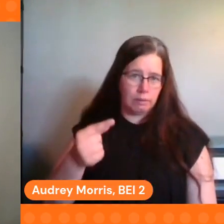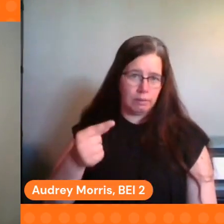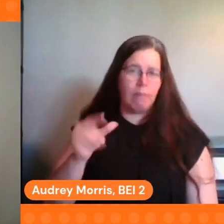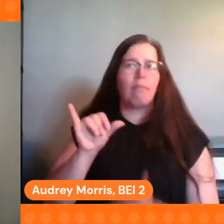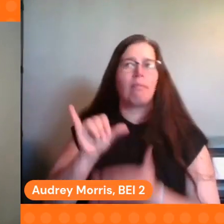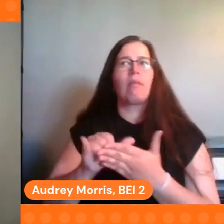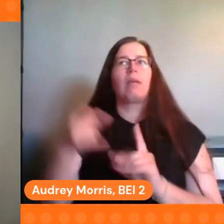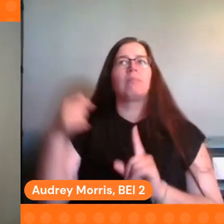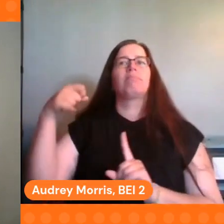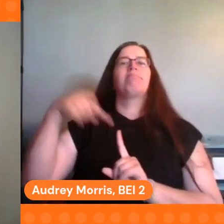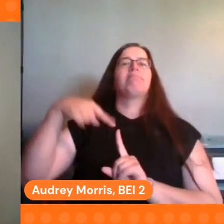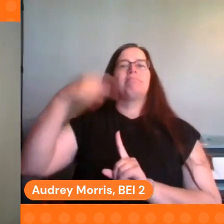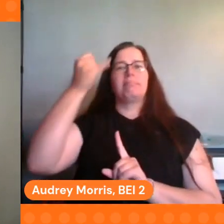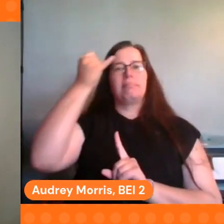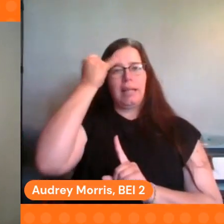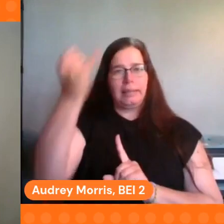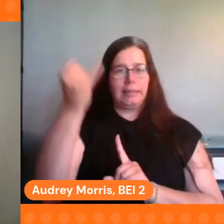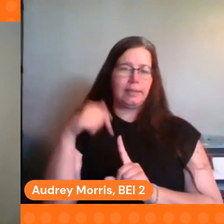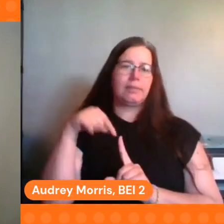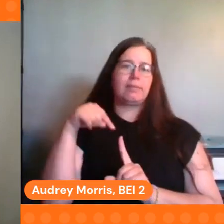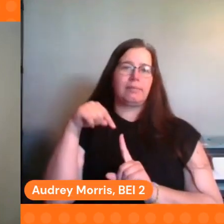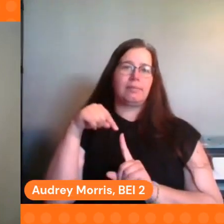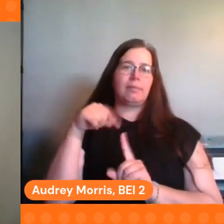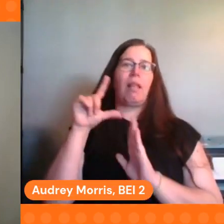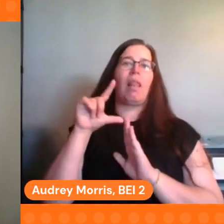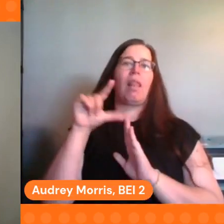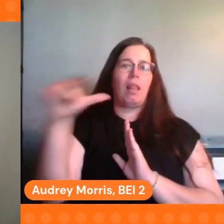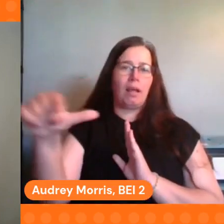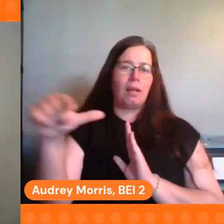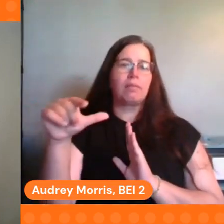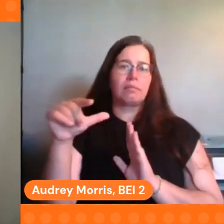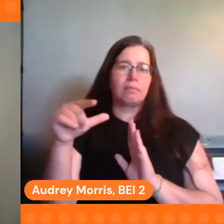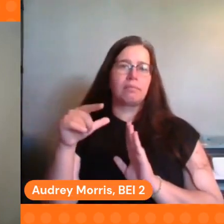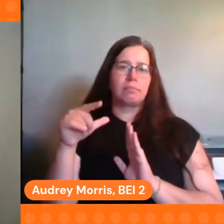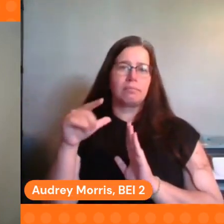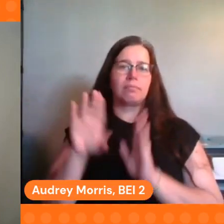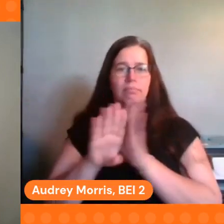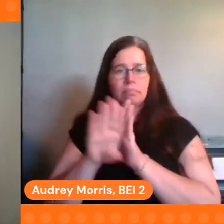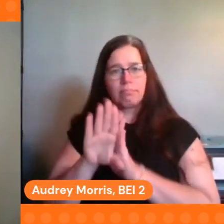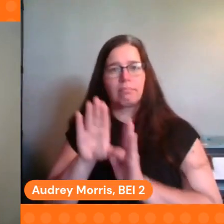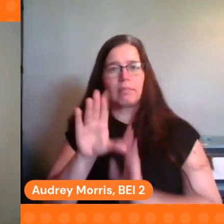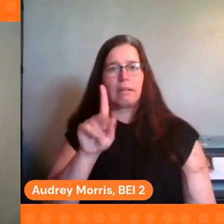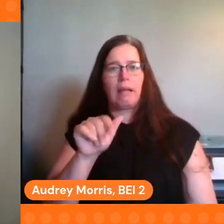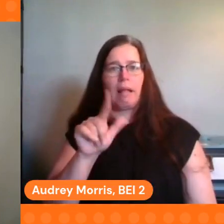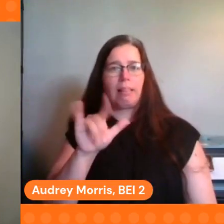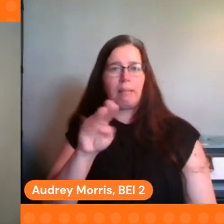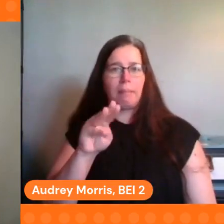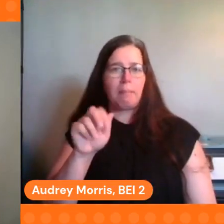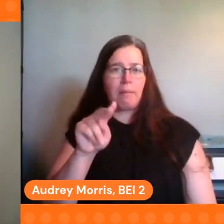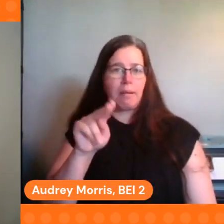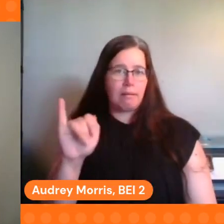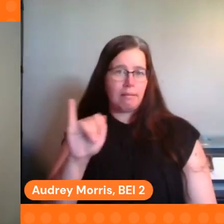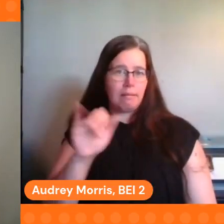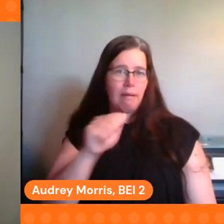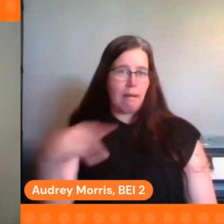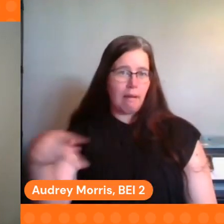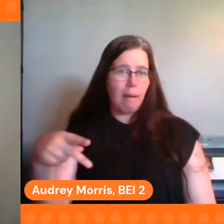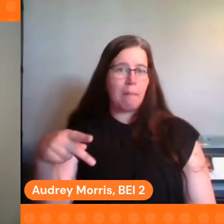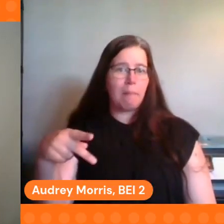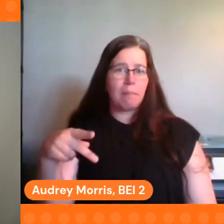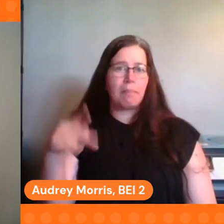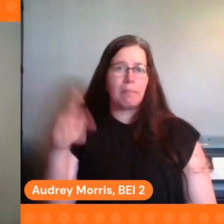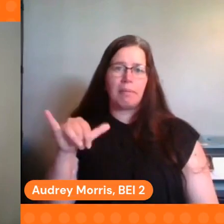the spark came from, and eventually it led to the Kalimani app, in which it started as just